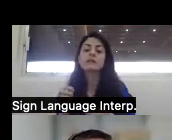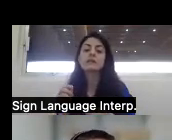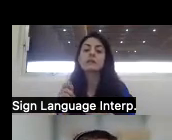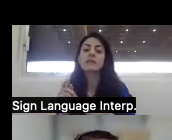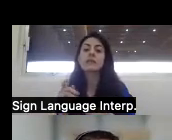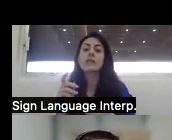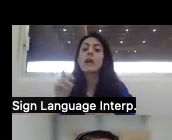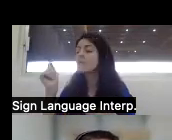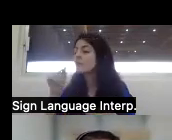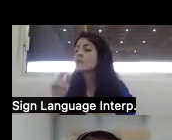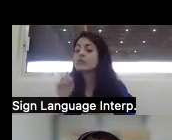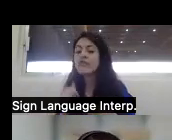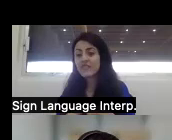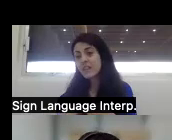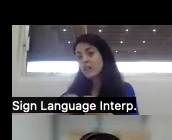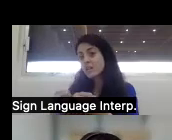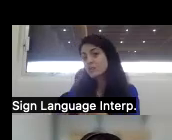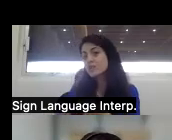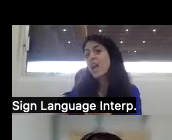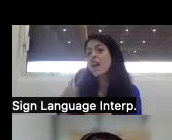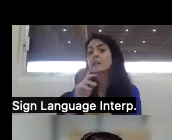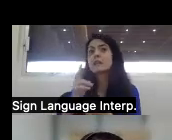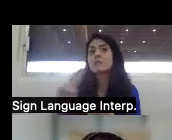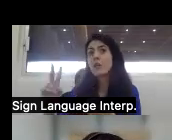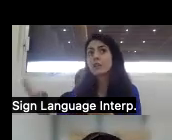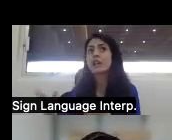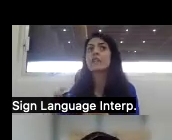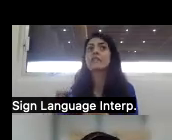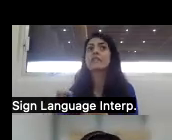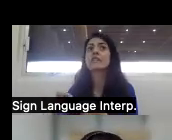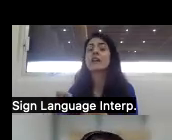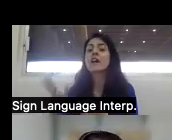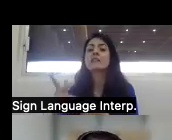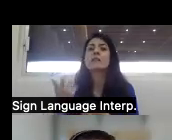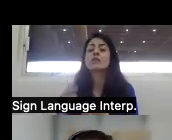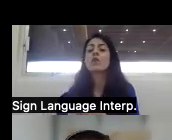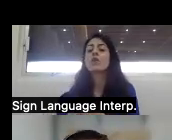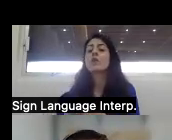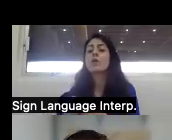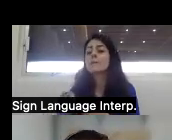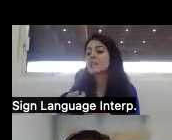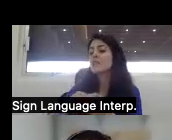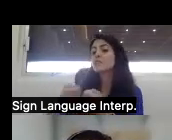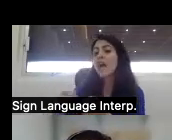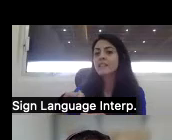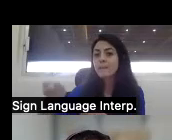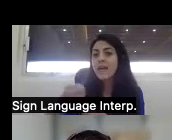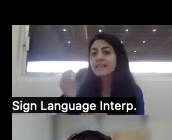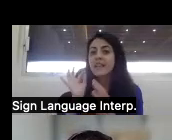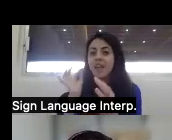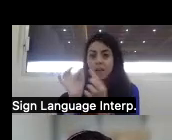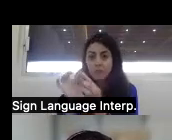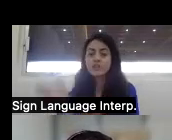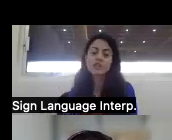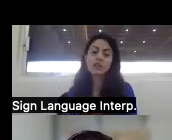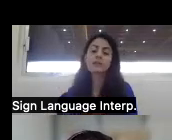result of this, coverage in social protection is primarily delivered through targeted social assistance safety nets.